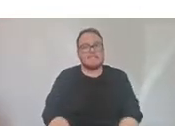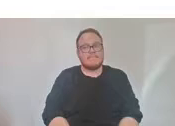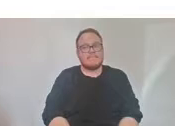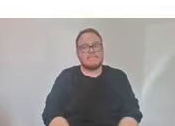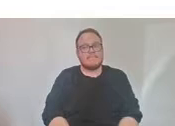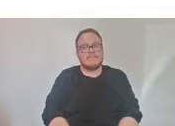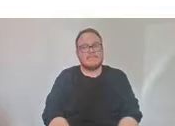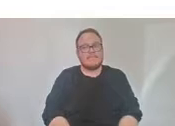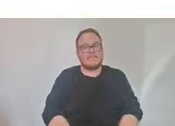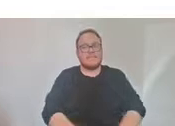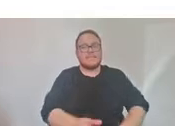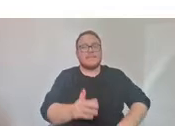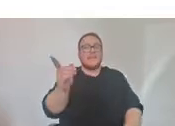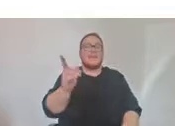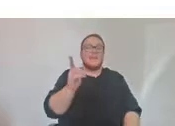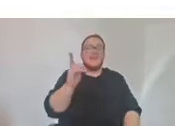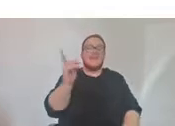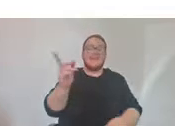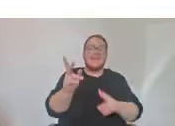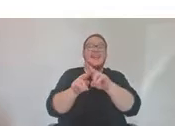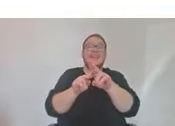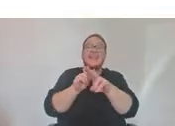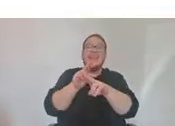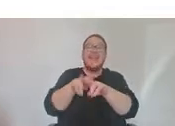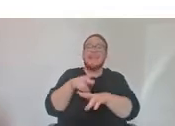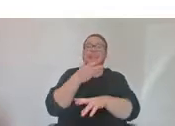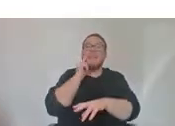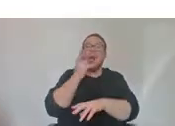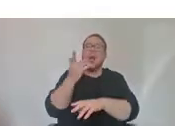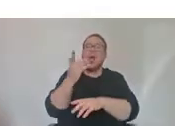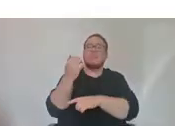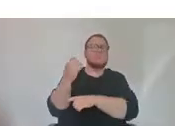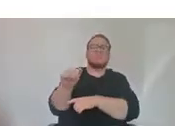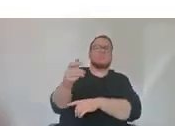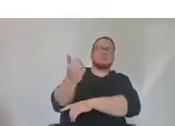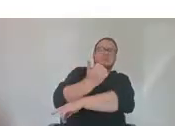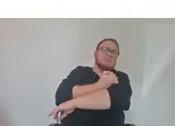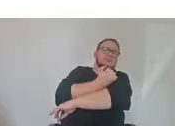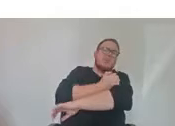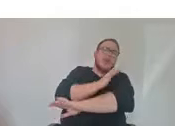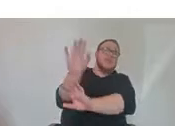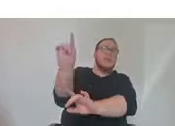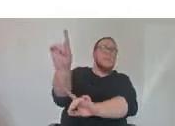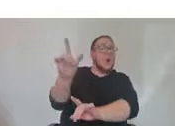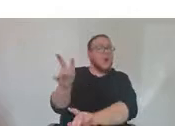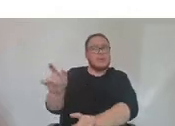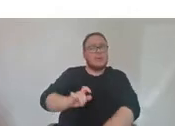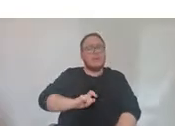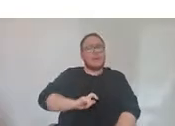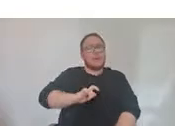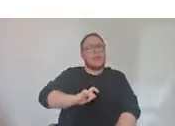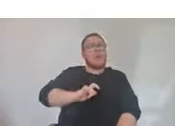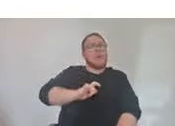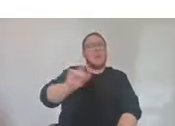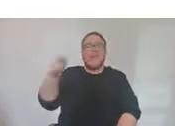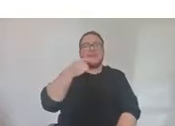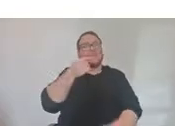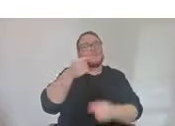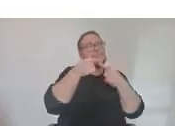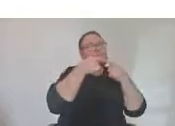what it did do is it gave that little community, they gave that little subsection of demographics a little bit of confidence, and they then told their friends and they told their